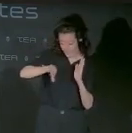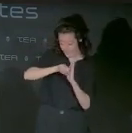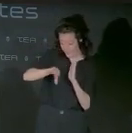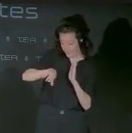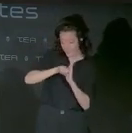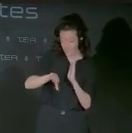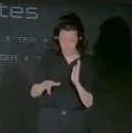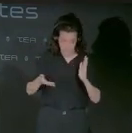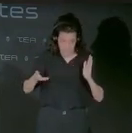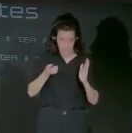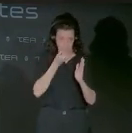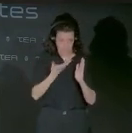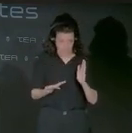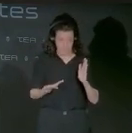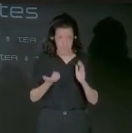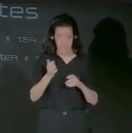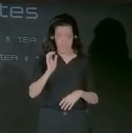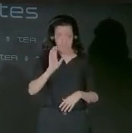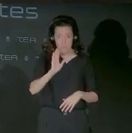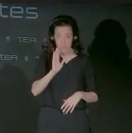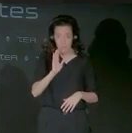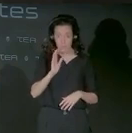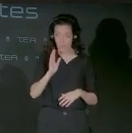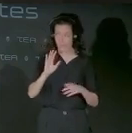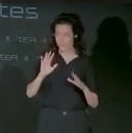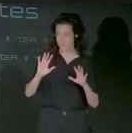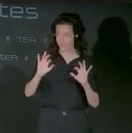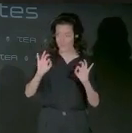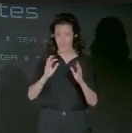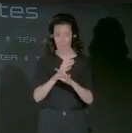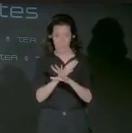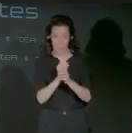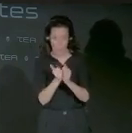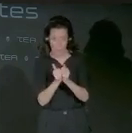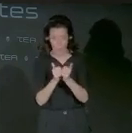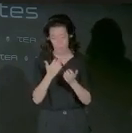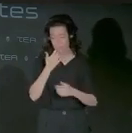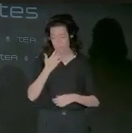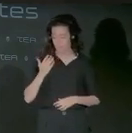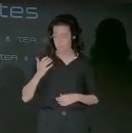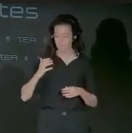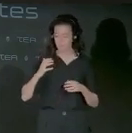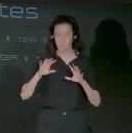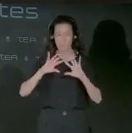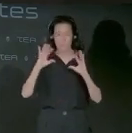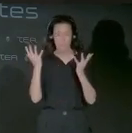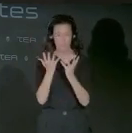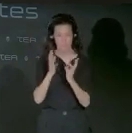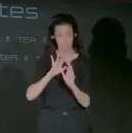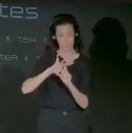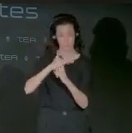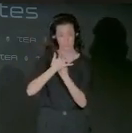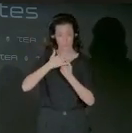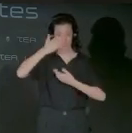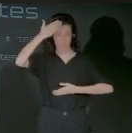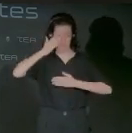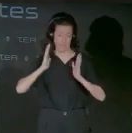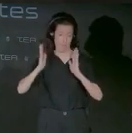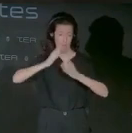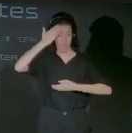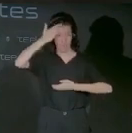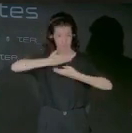my medieval world, and I don't want you to transform that machine gun into a medieval equivalent of a